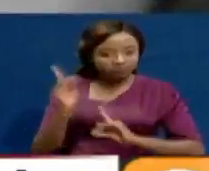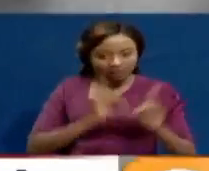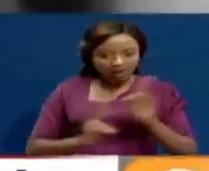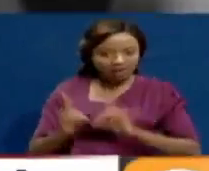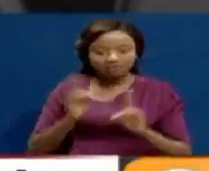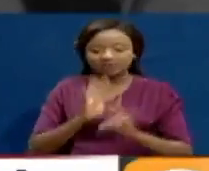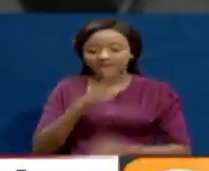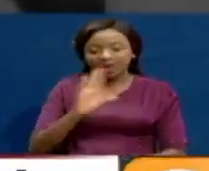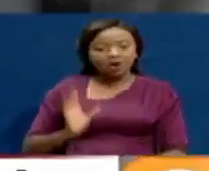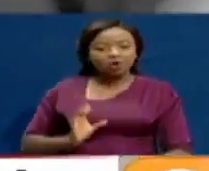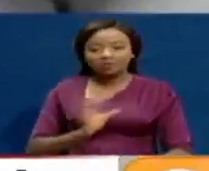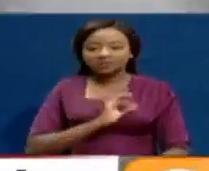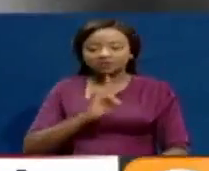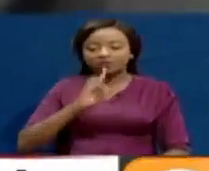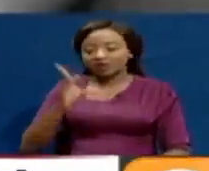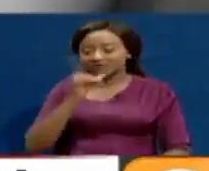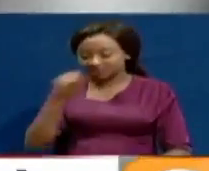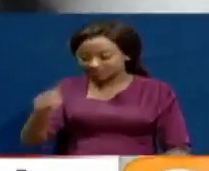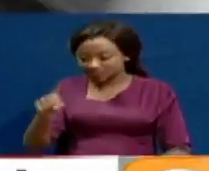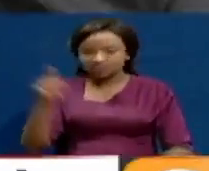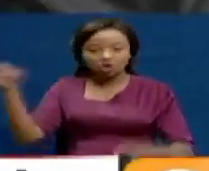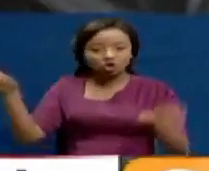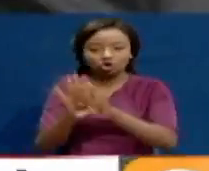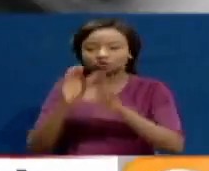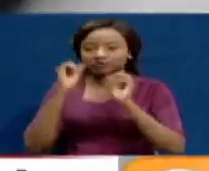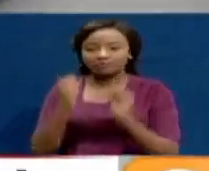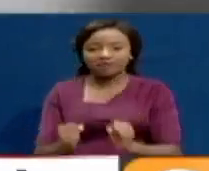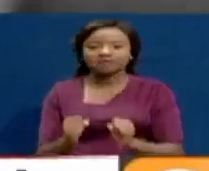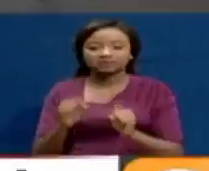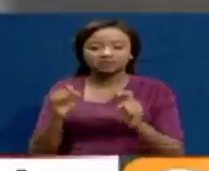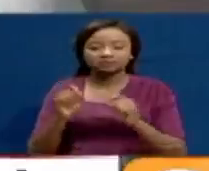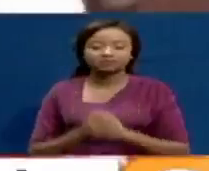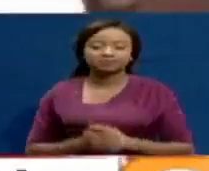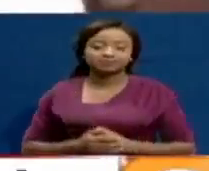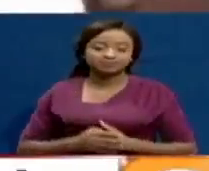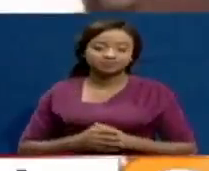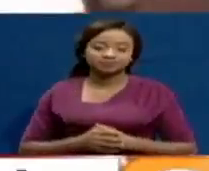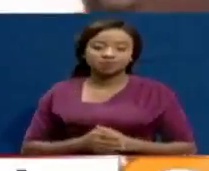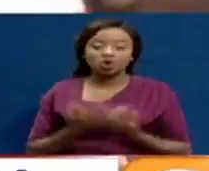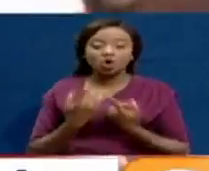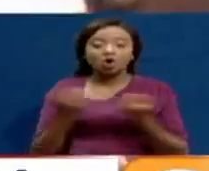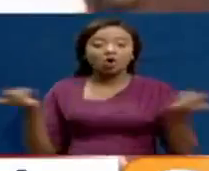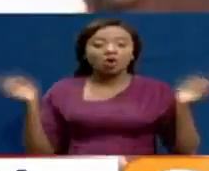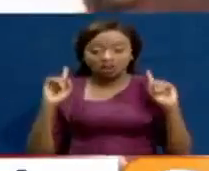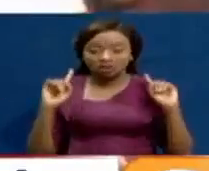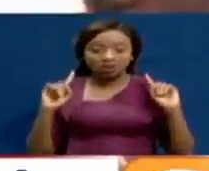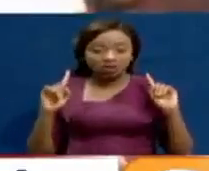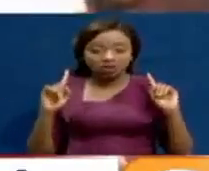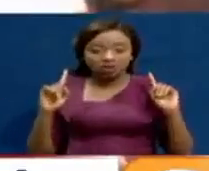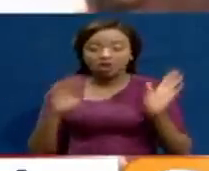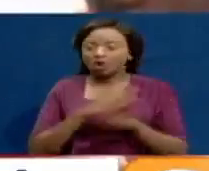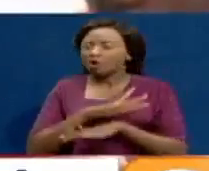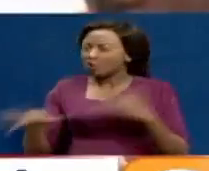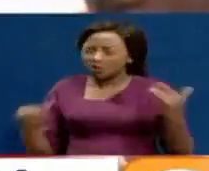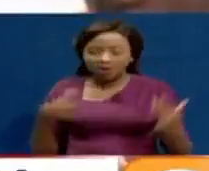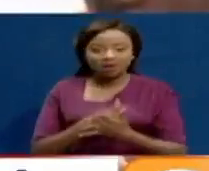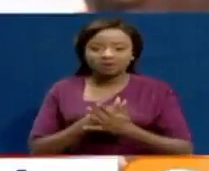The committee has now ordered closure of all nightclubs and discos. All nightclubs in